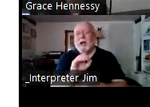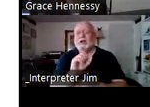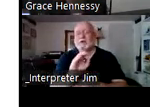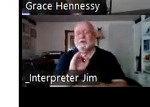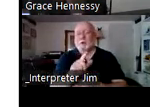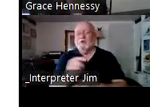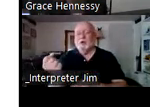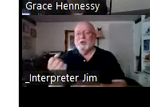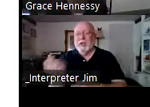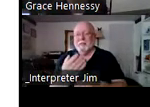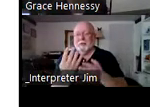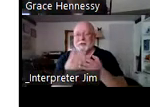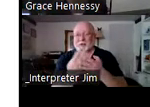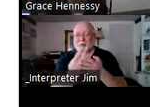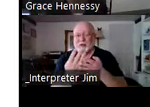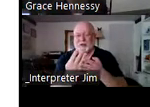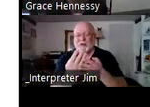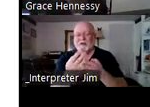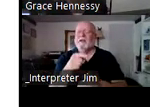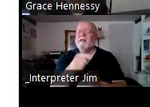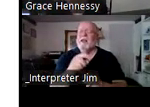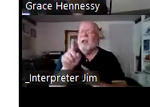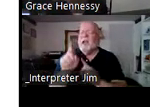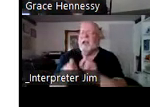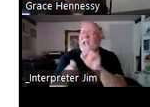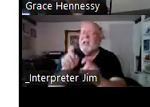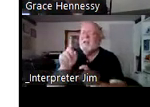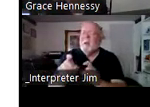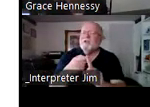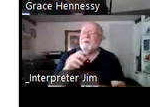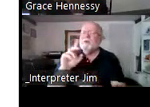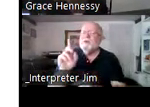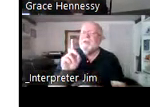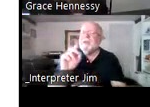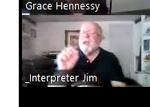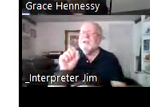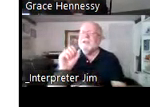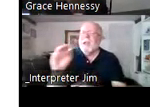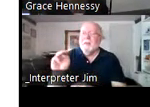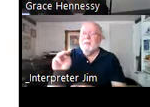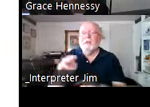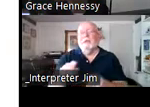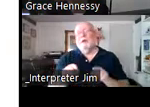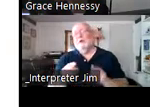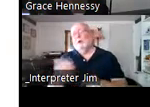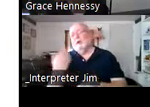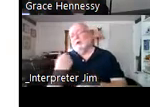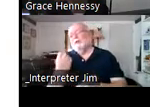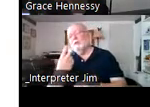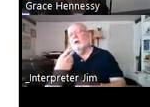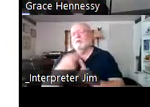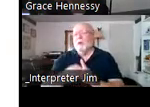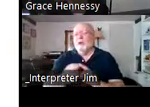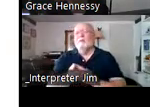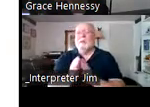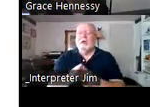OASIS also recommends, which asks questions that are from the DSM. So during the past 12 months, have you become restless, irritable,